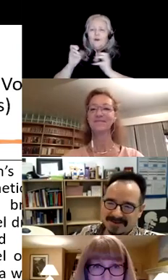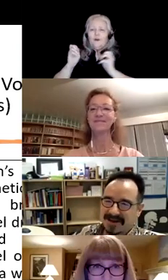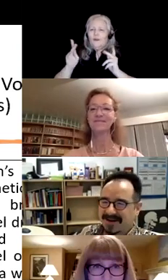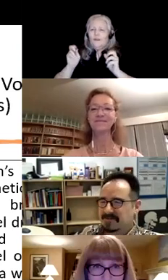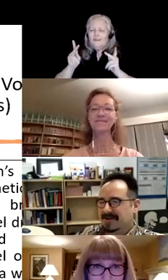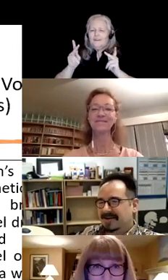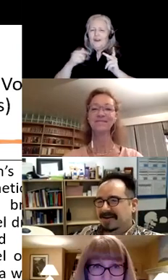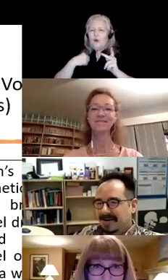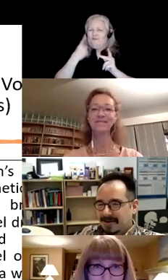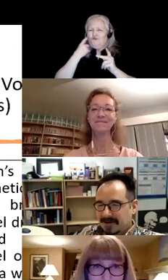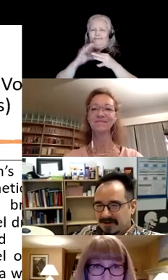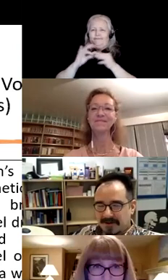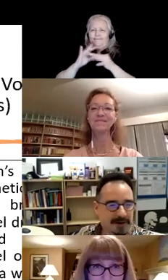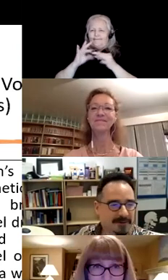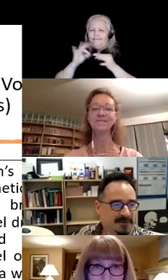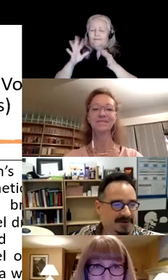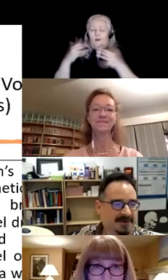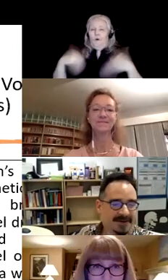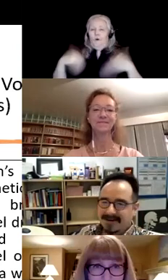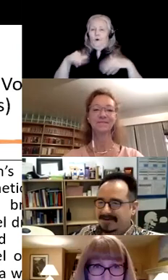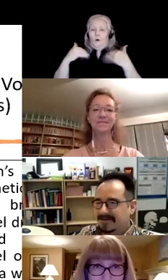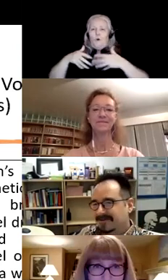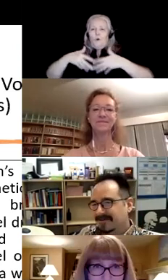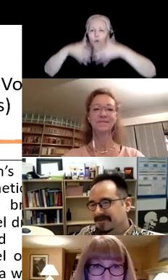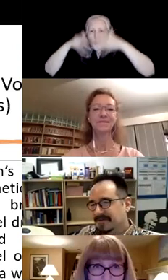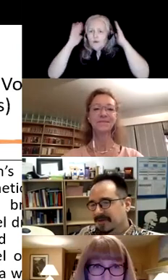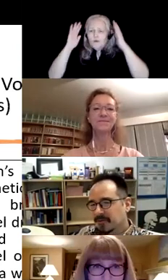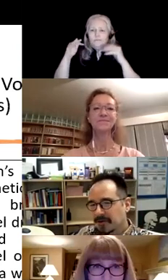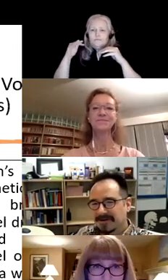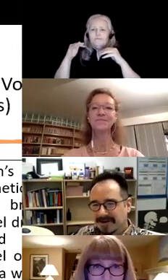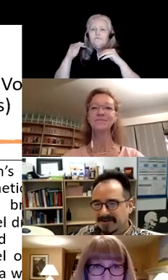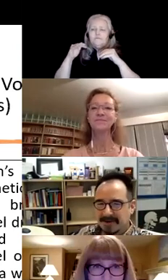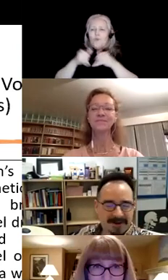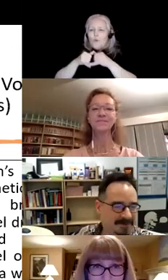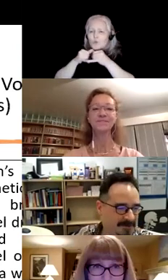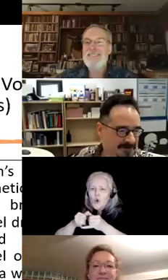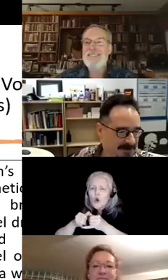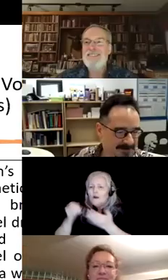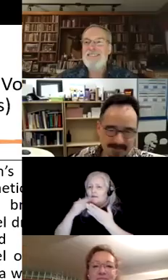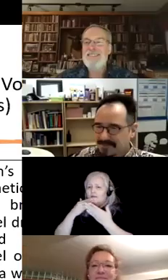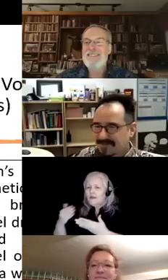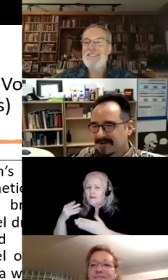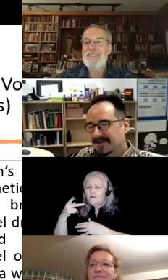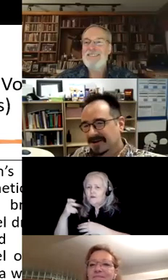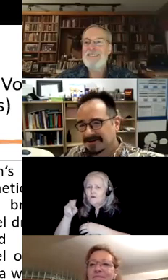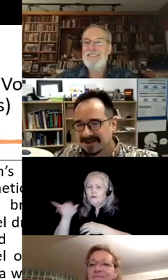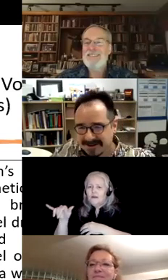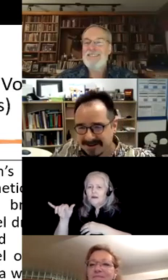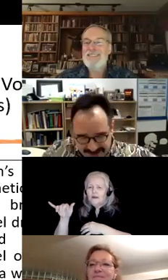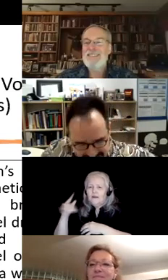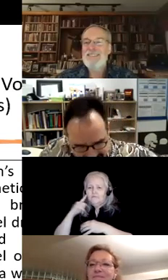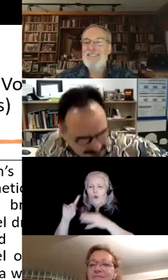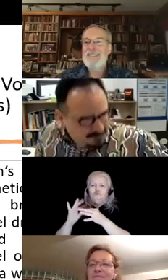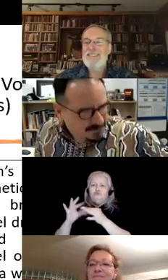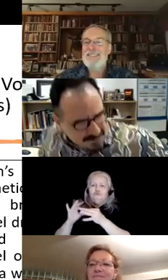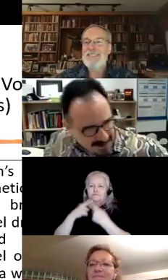was saying i'm completely overwhelmed with the uh you know the award thank you penelope for uh announcing it